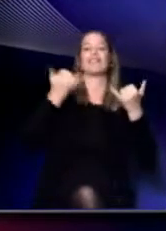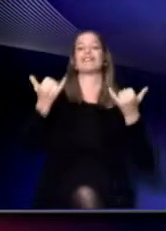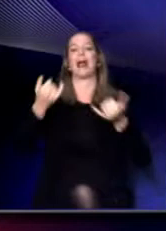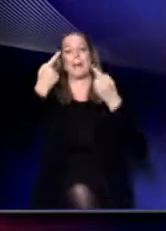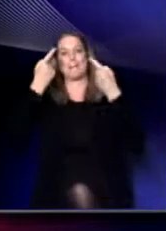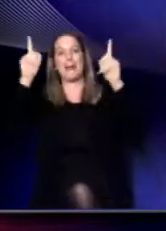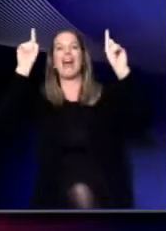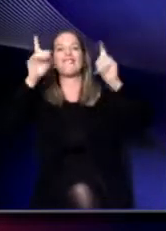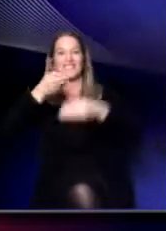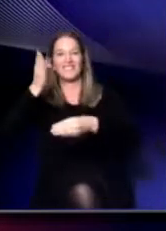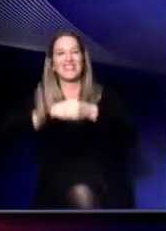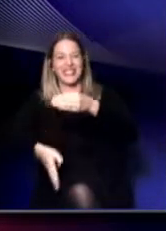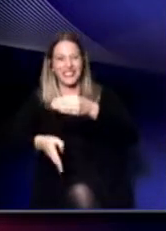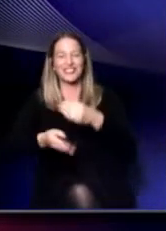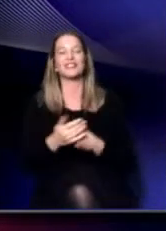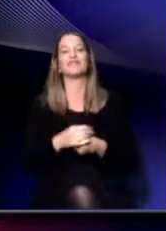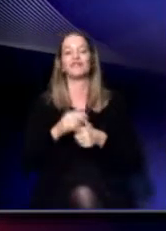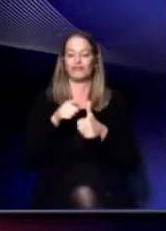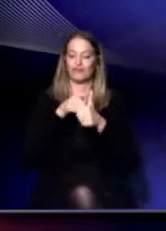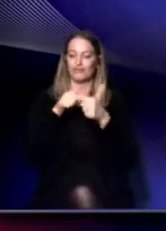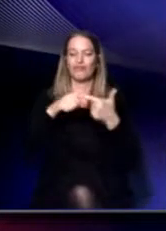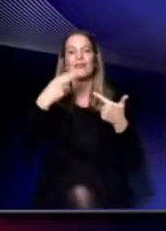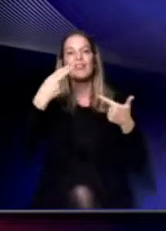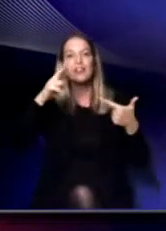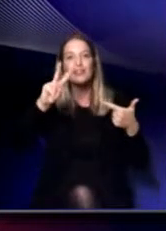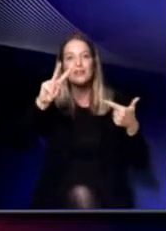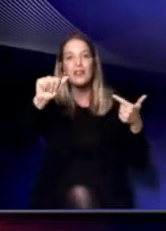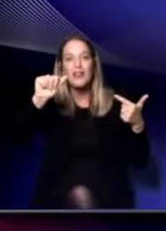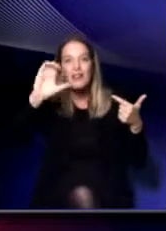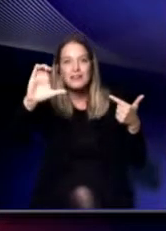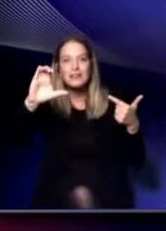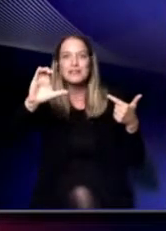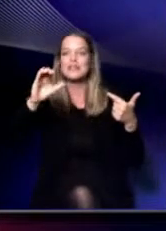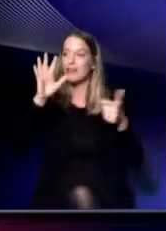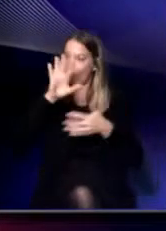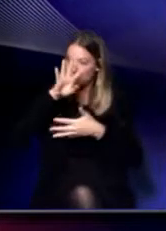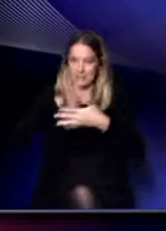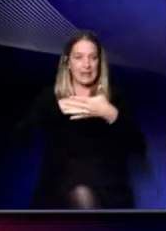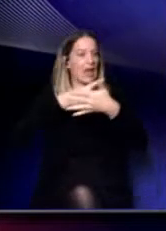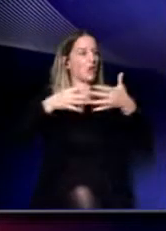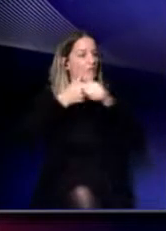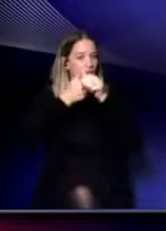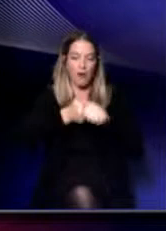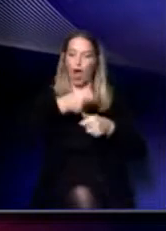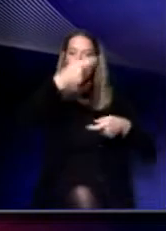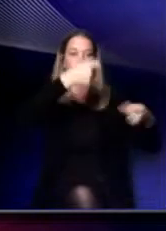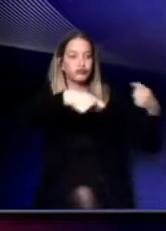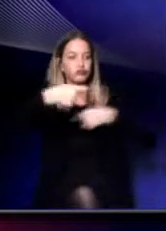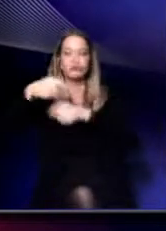We are moving along with our HVAC projects. They're all on schedule. The